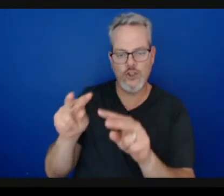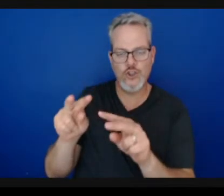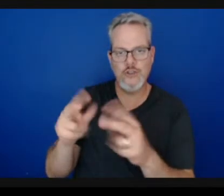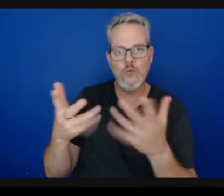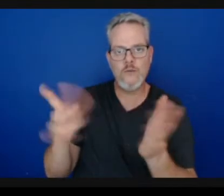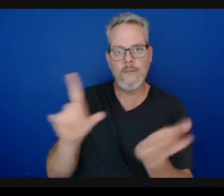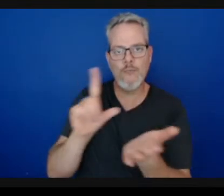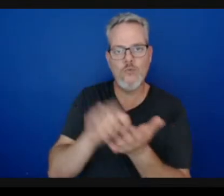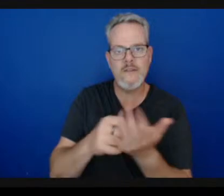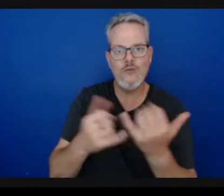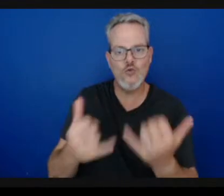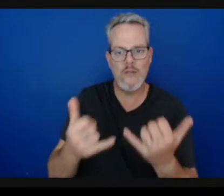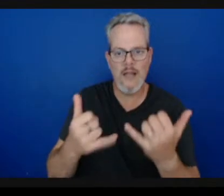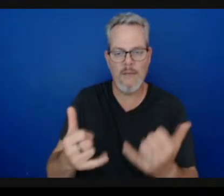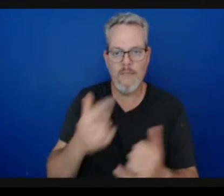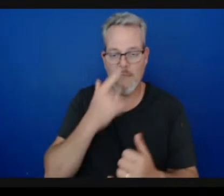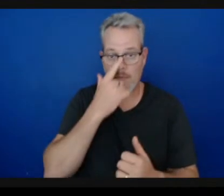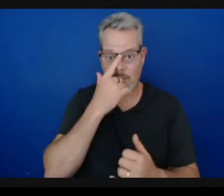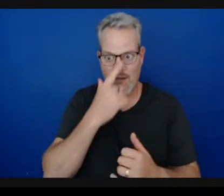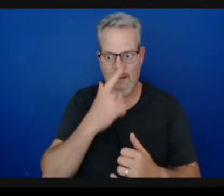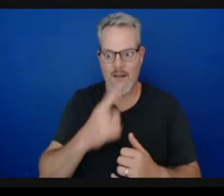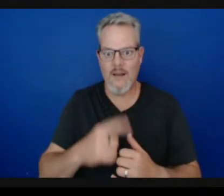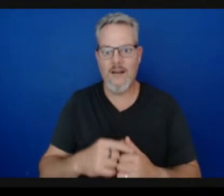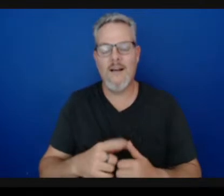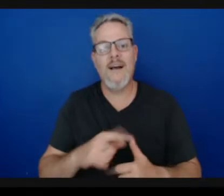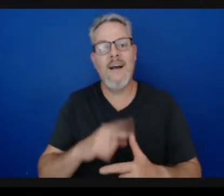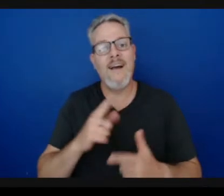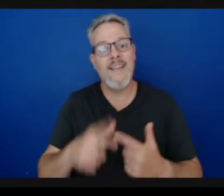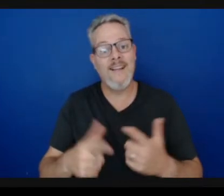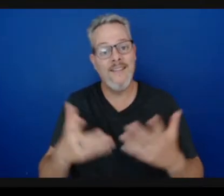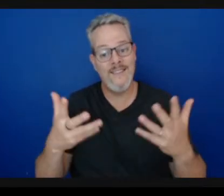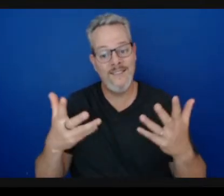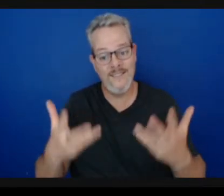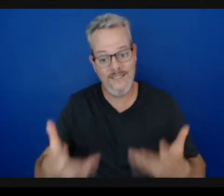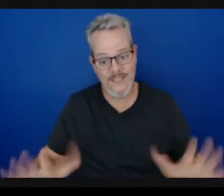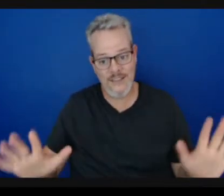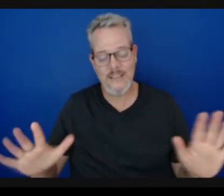it's time to say some thank yous. Sunday?